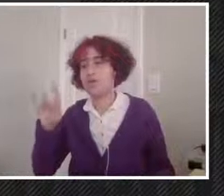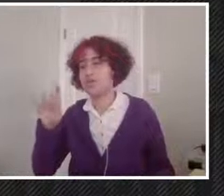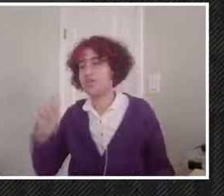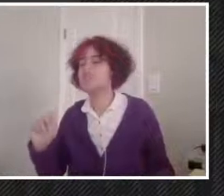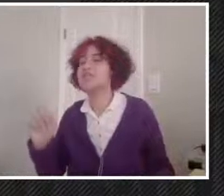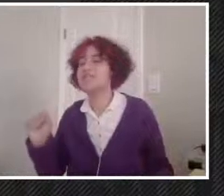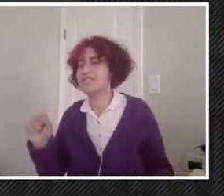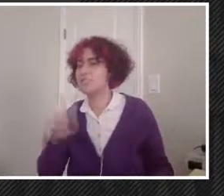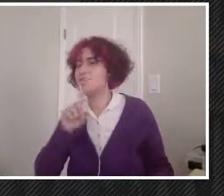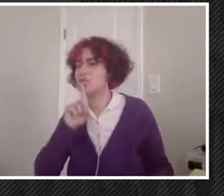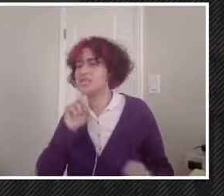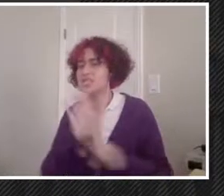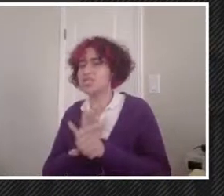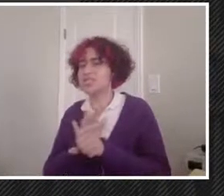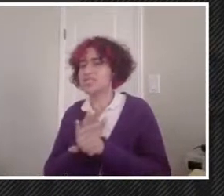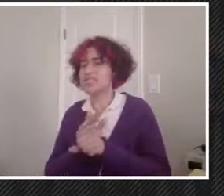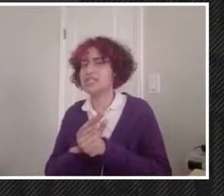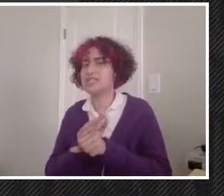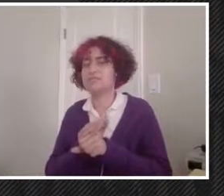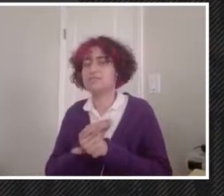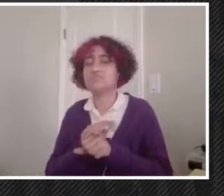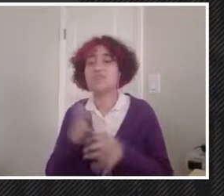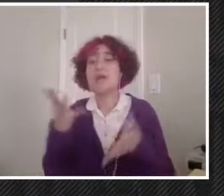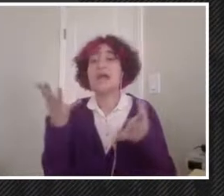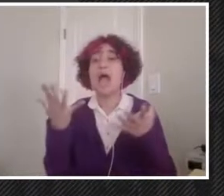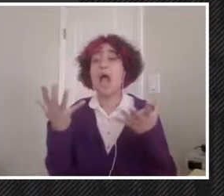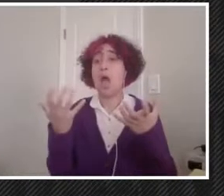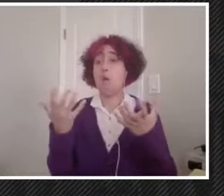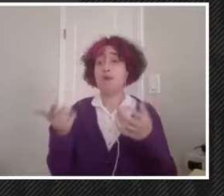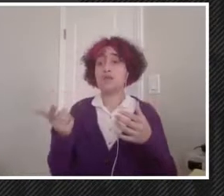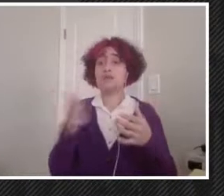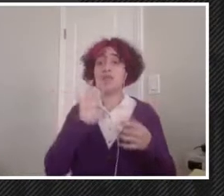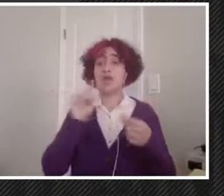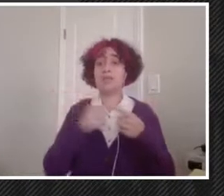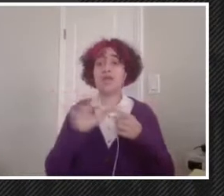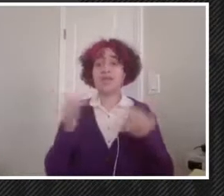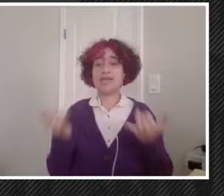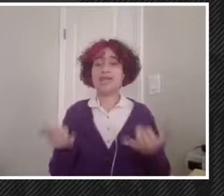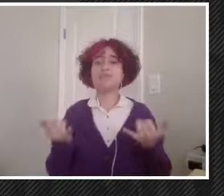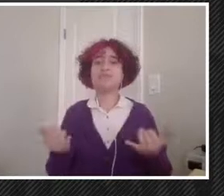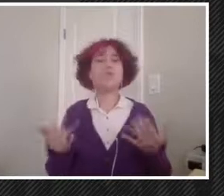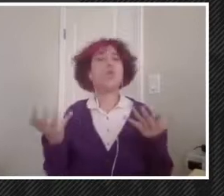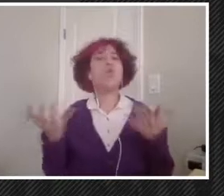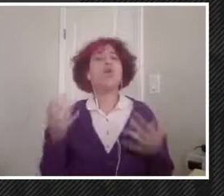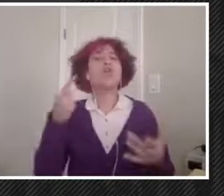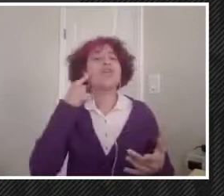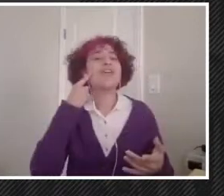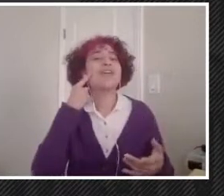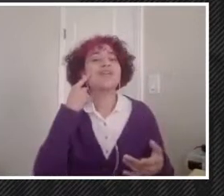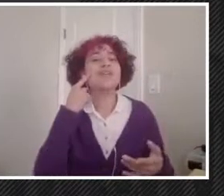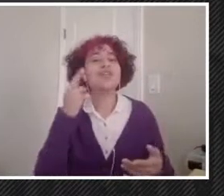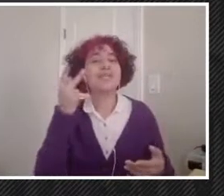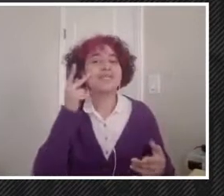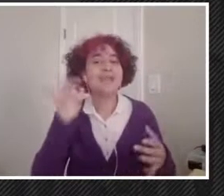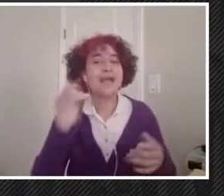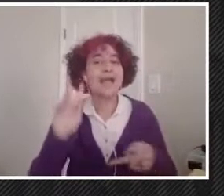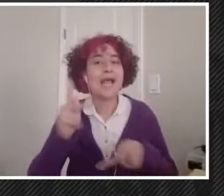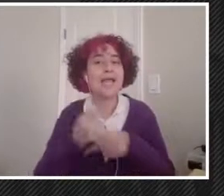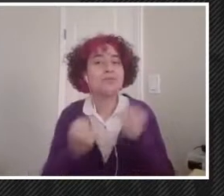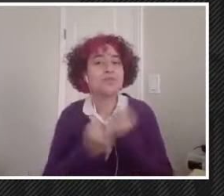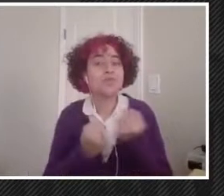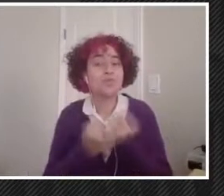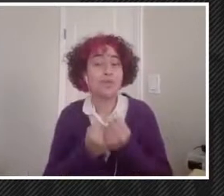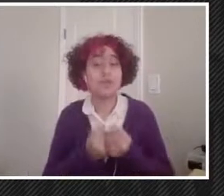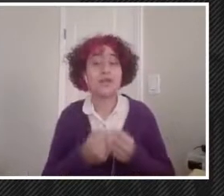So what would it take to drive that kind of support in the states, again, talking about local level, that you live